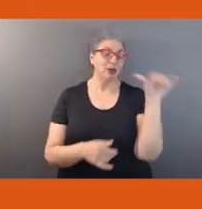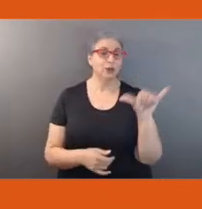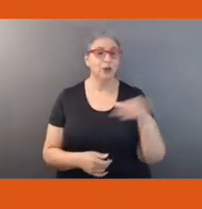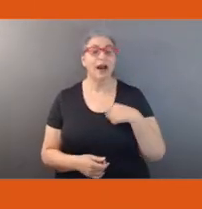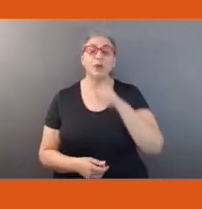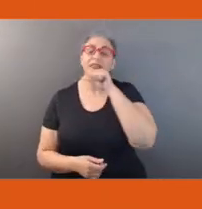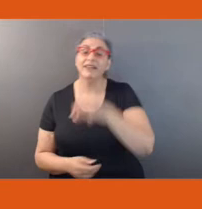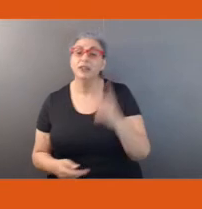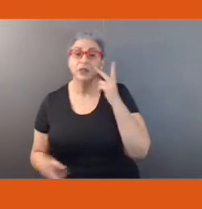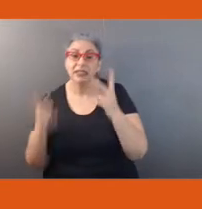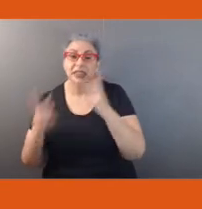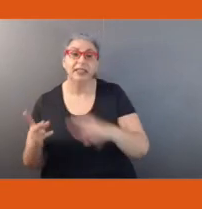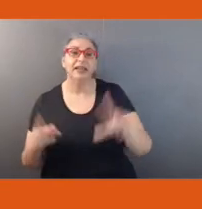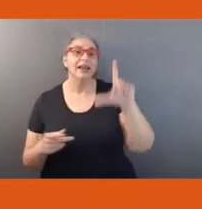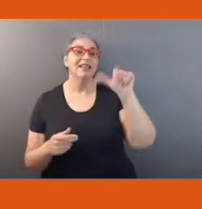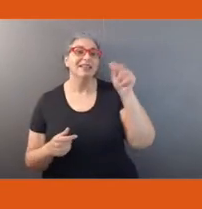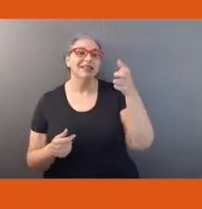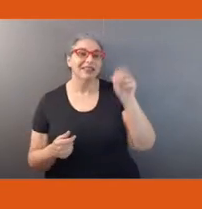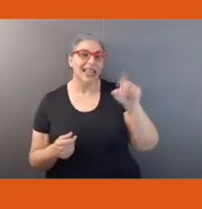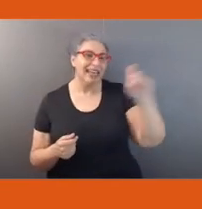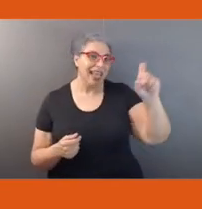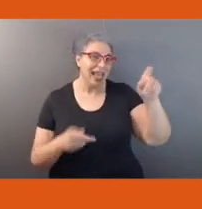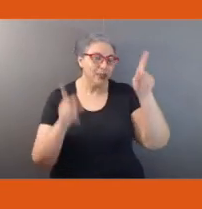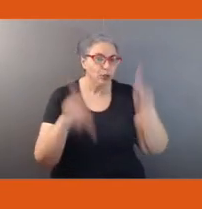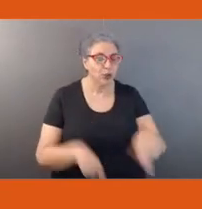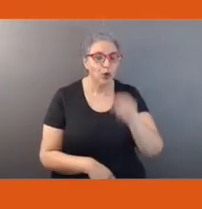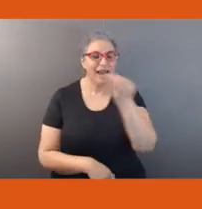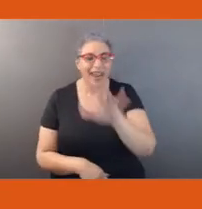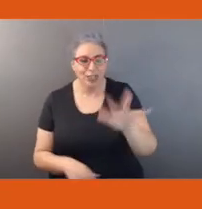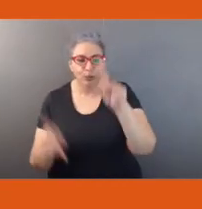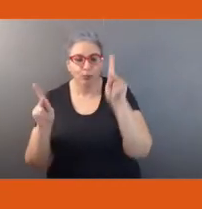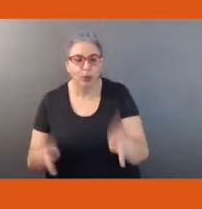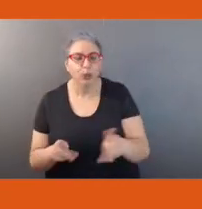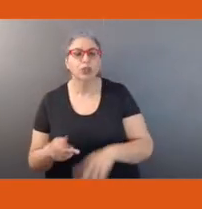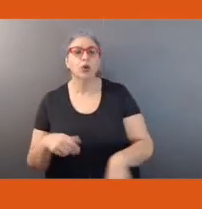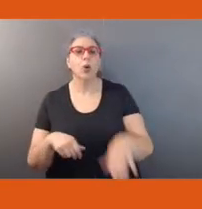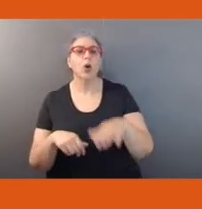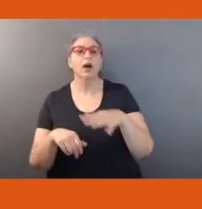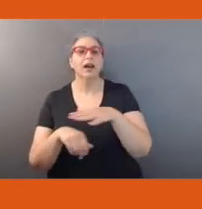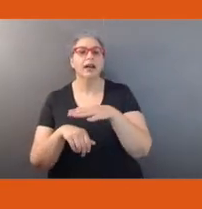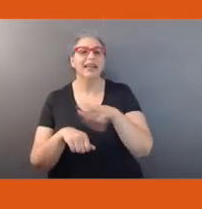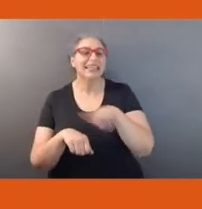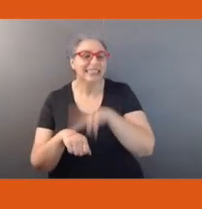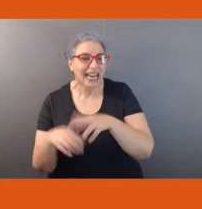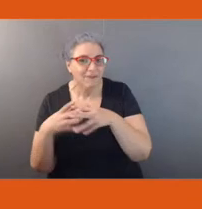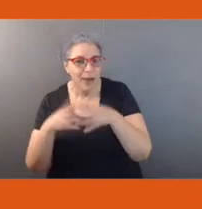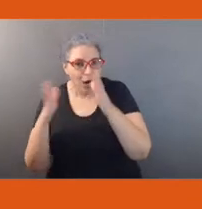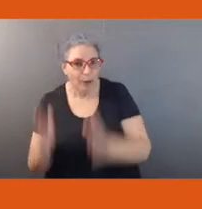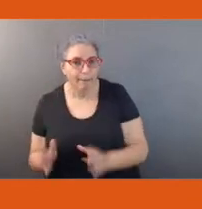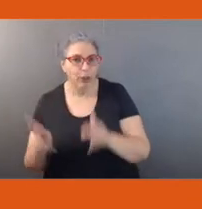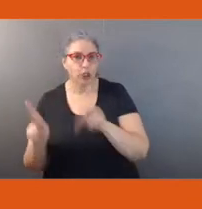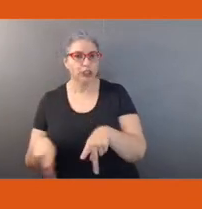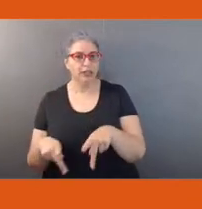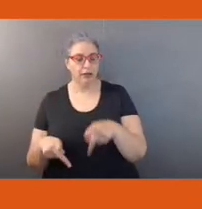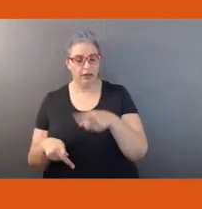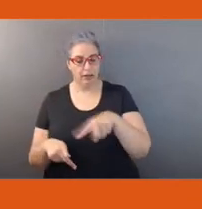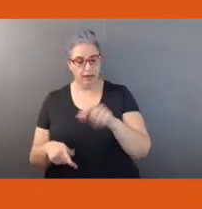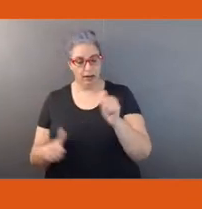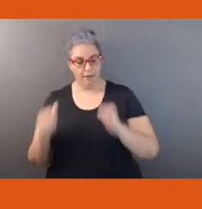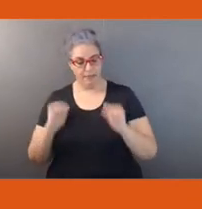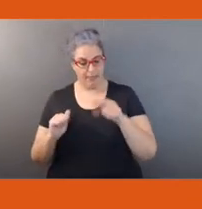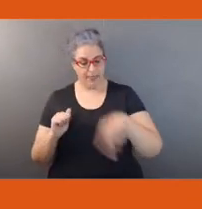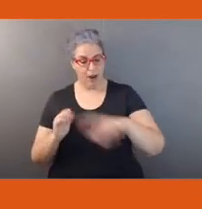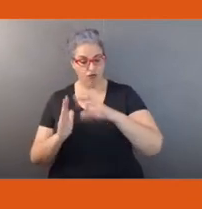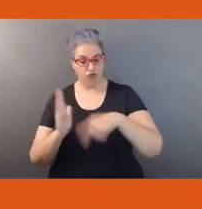to see a Latinx person or an Asian person, a Native American person playing a role that